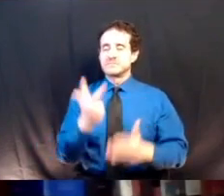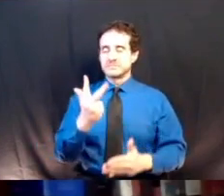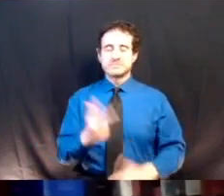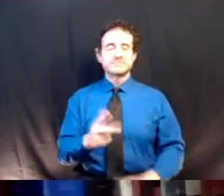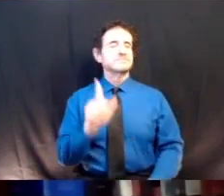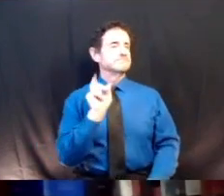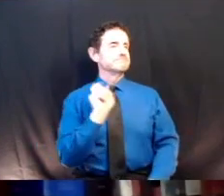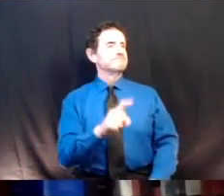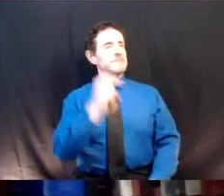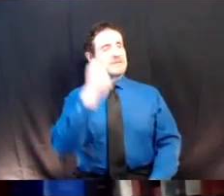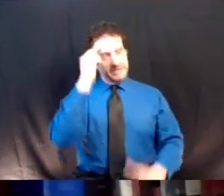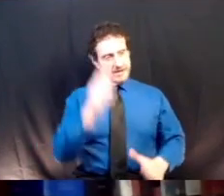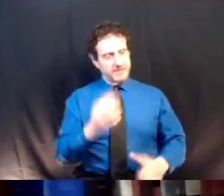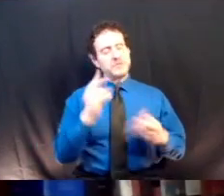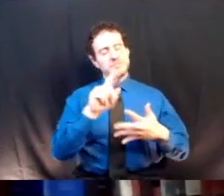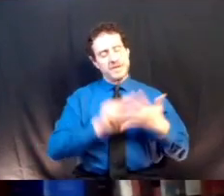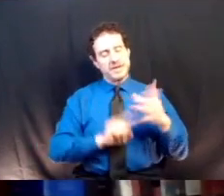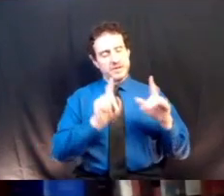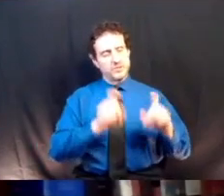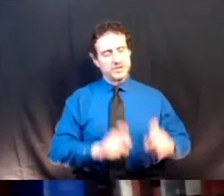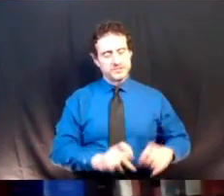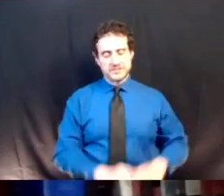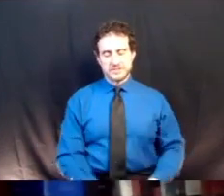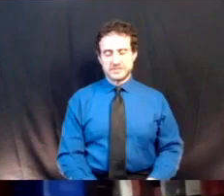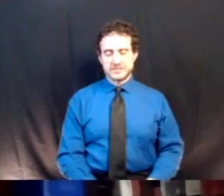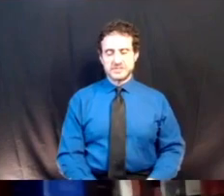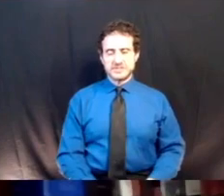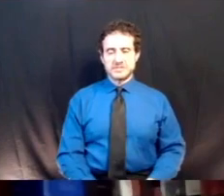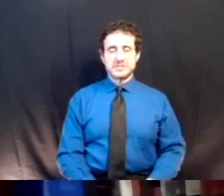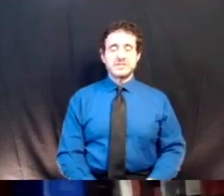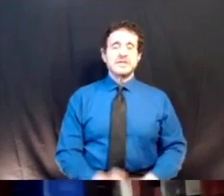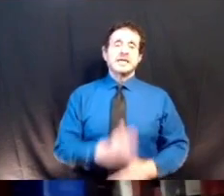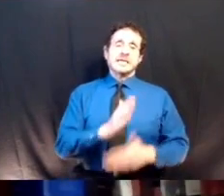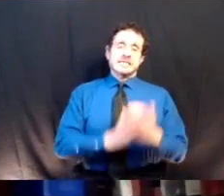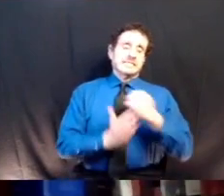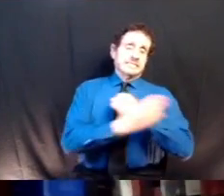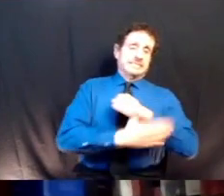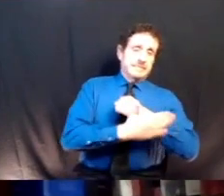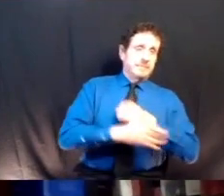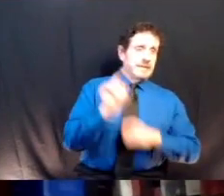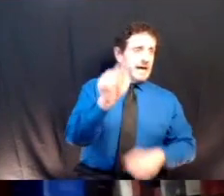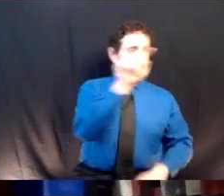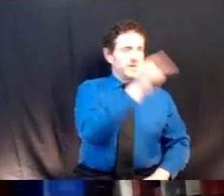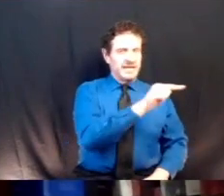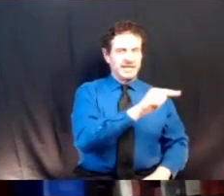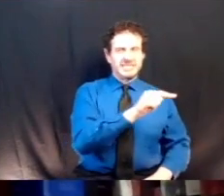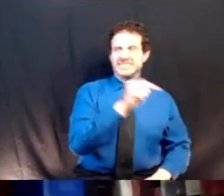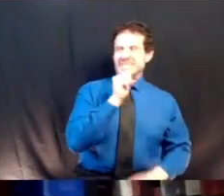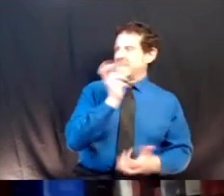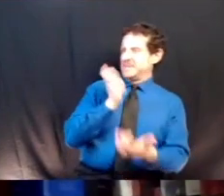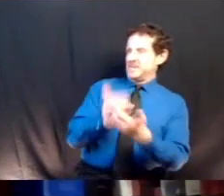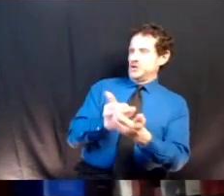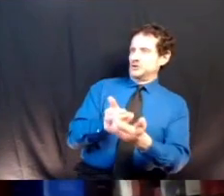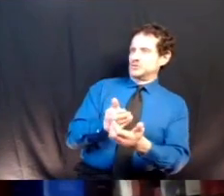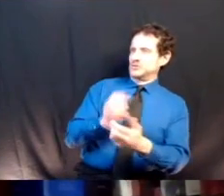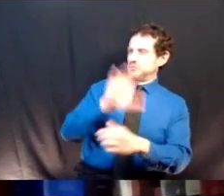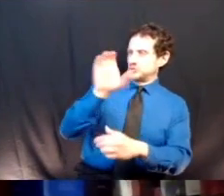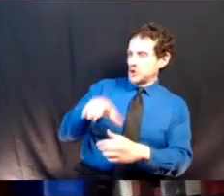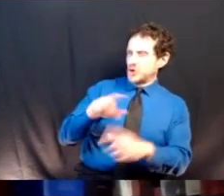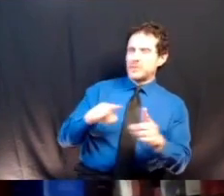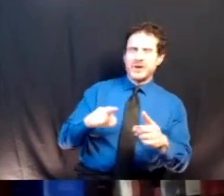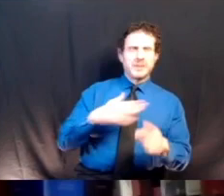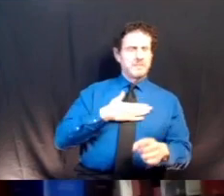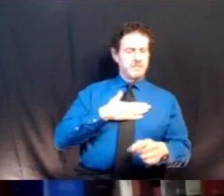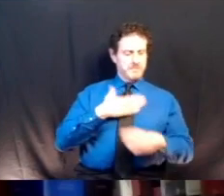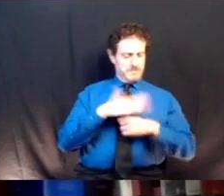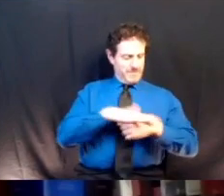this. Why should counties and cities, they feel as if they're being punished by being lumped in with